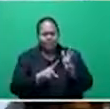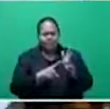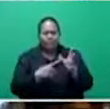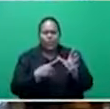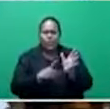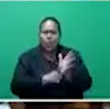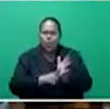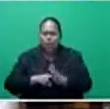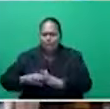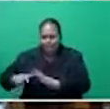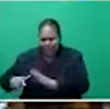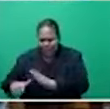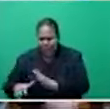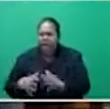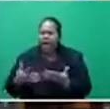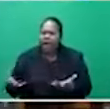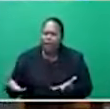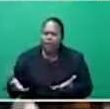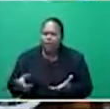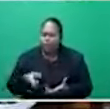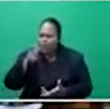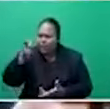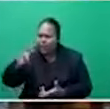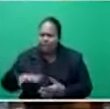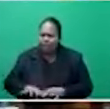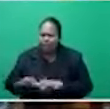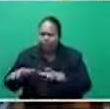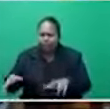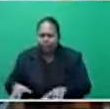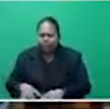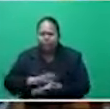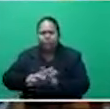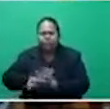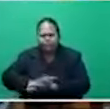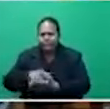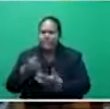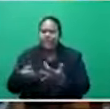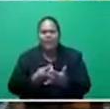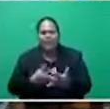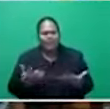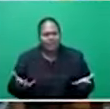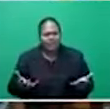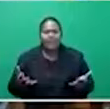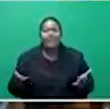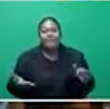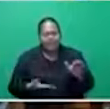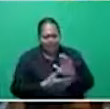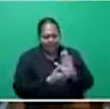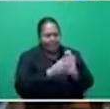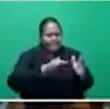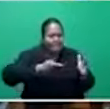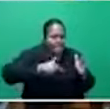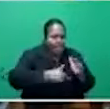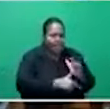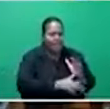spill that's come from it? How are you going to deal, for example, the tailings? How are you going to deal with that? That's in the Mining Act, Environment